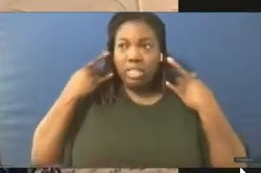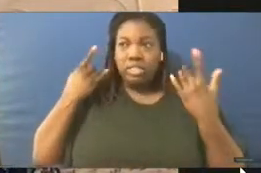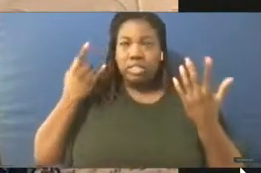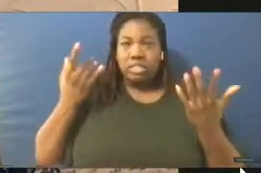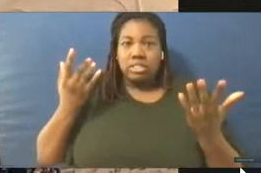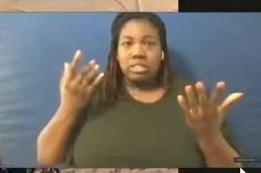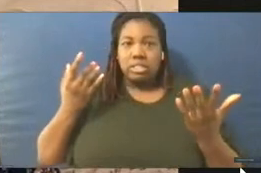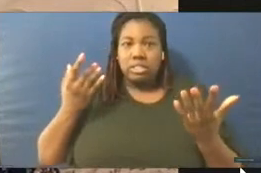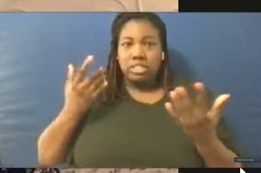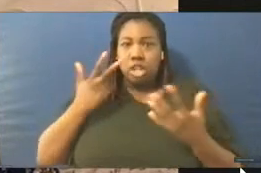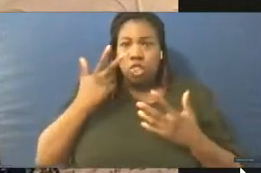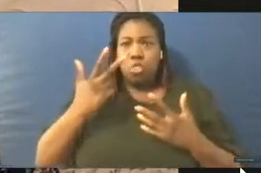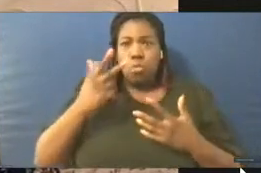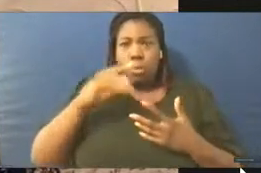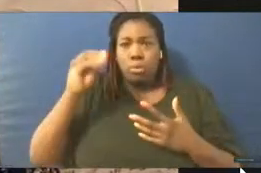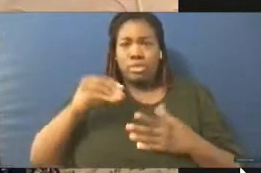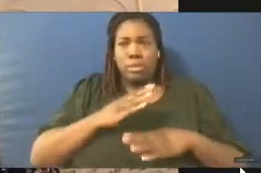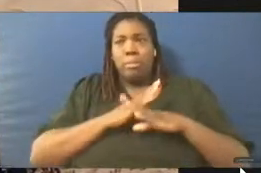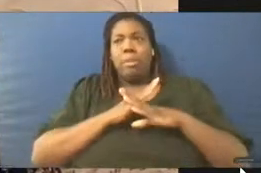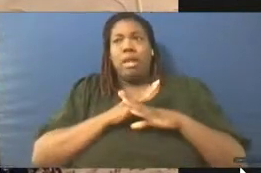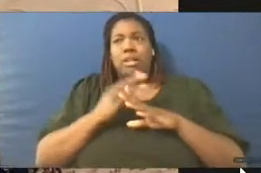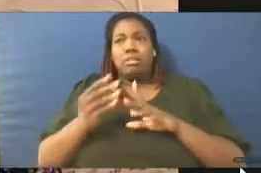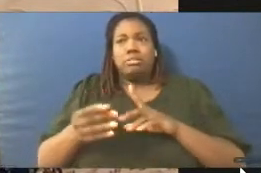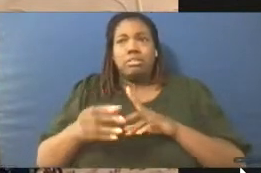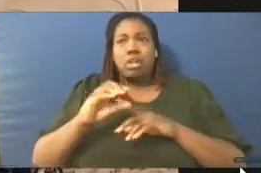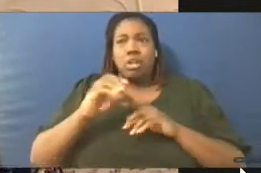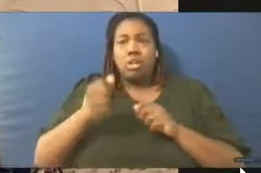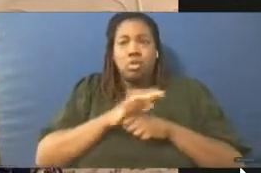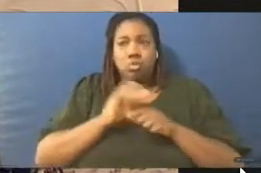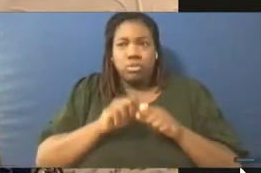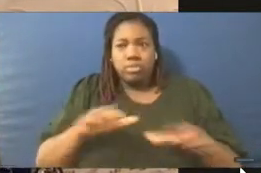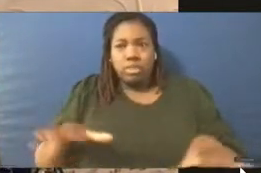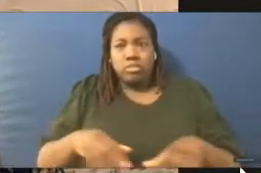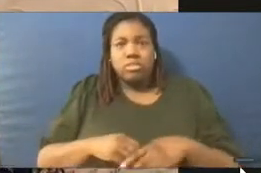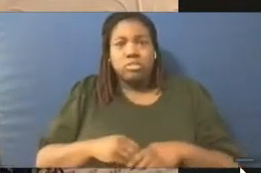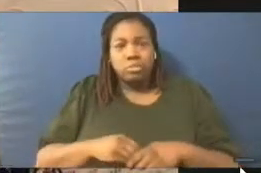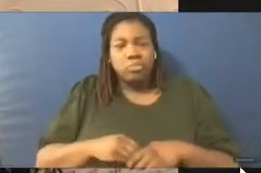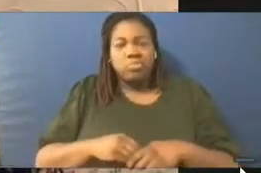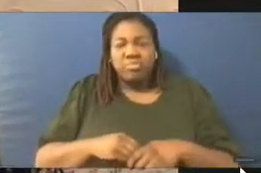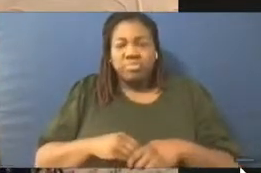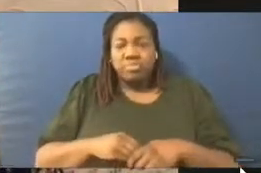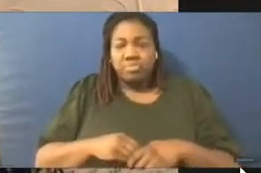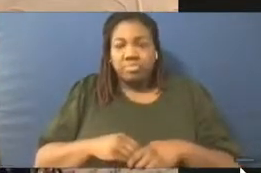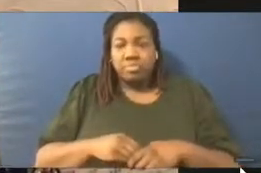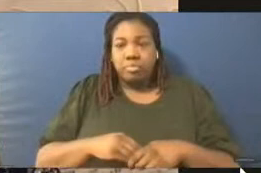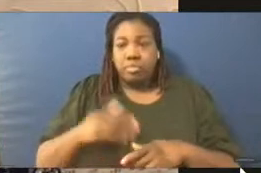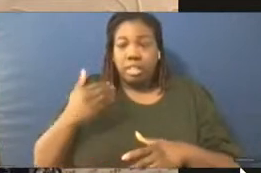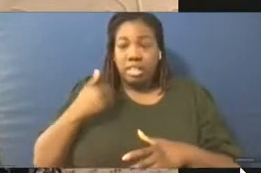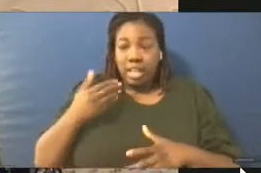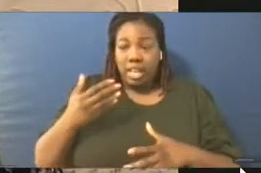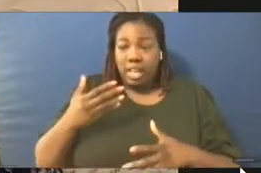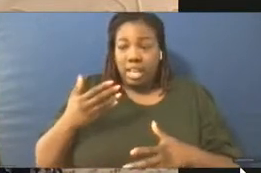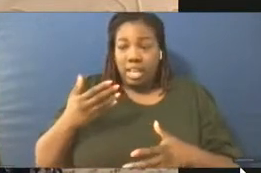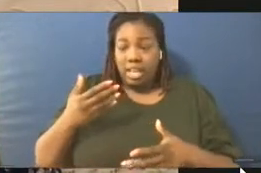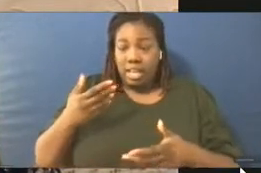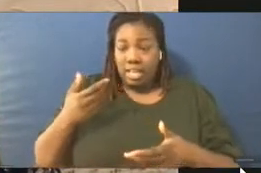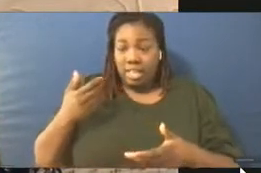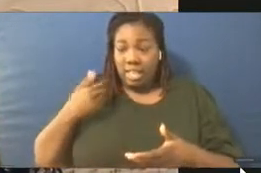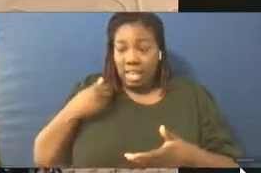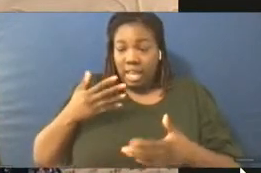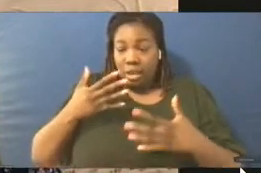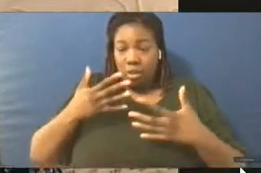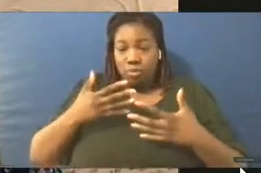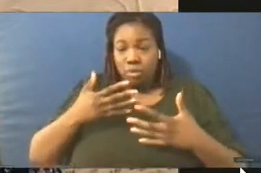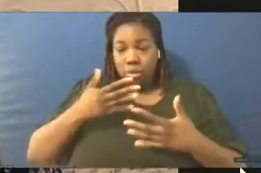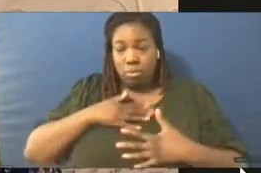about 3% of the COVID virus. Even though there are respirators that are sitting in warehouses